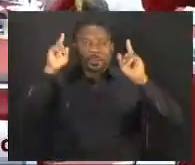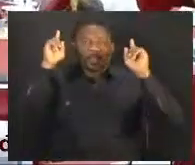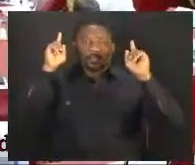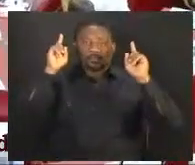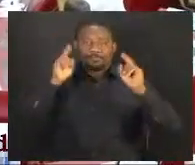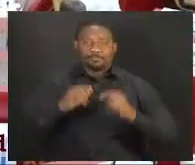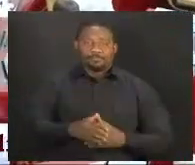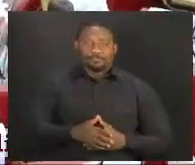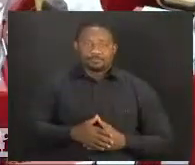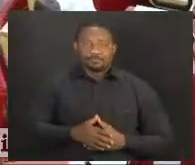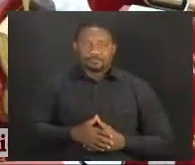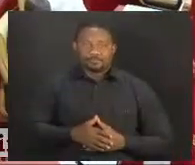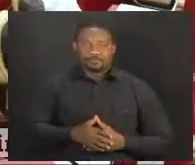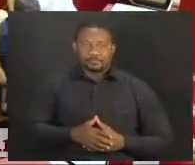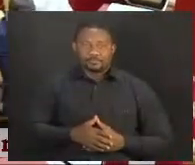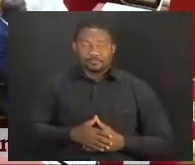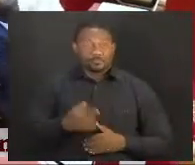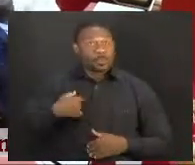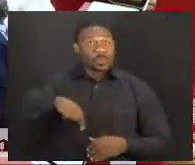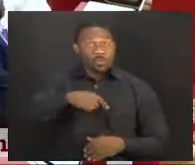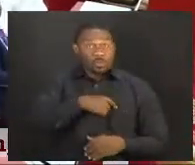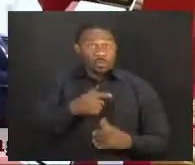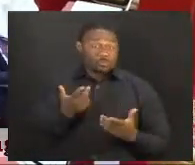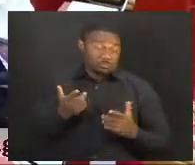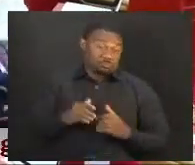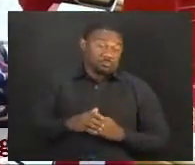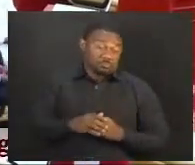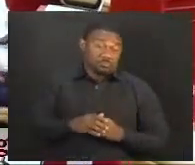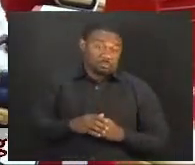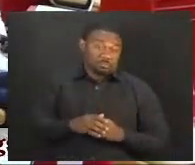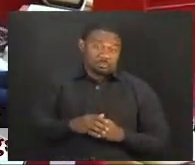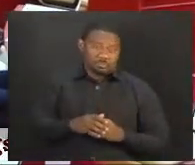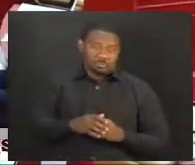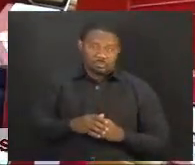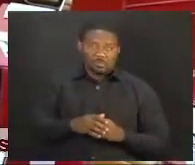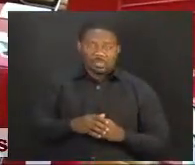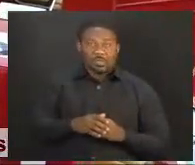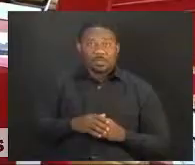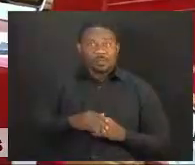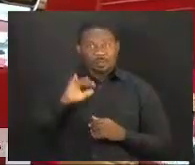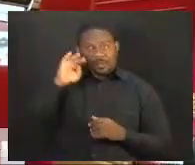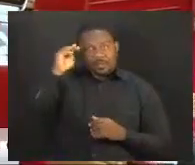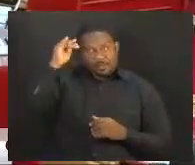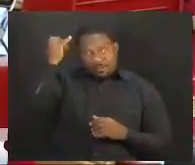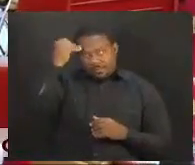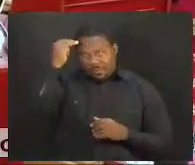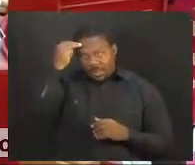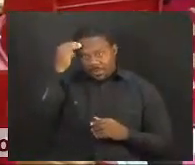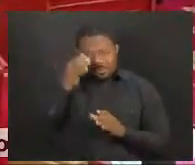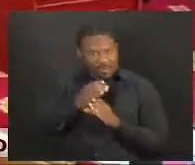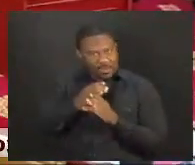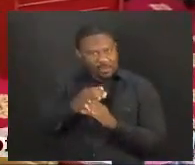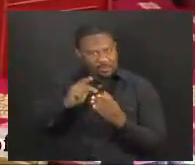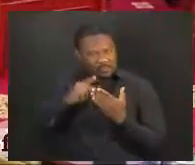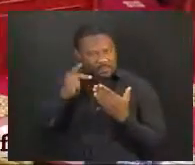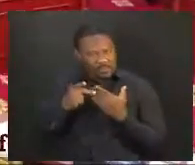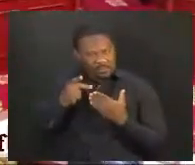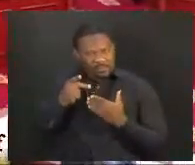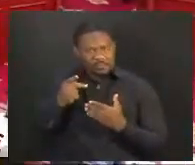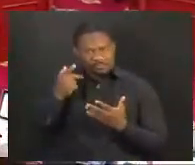Mr. Speaker, we committed to deliver Mahama Care program to finance the treatment